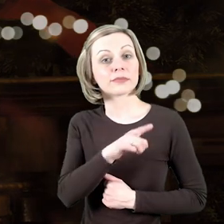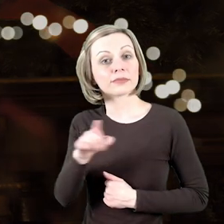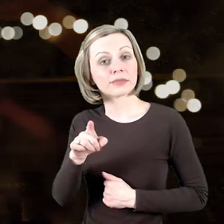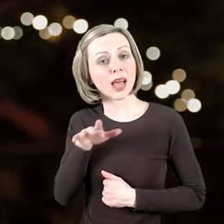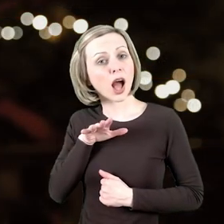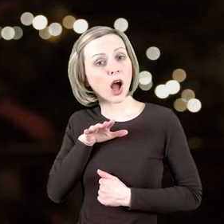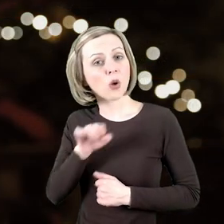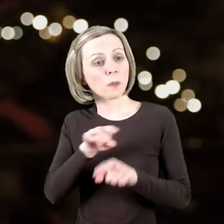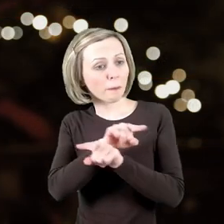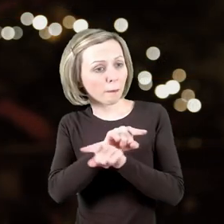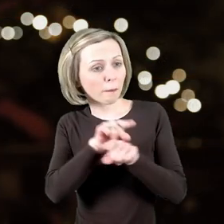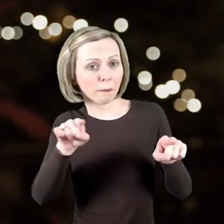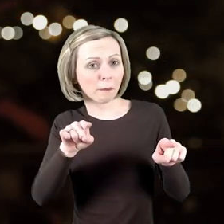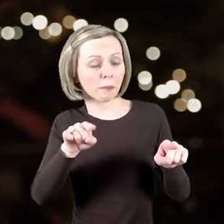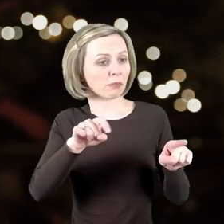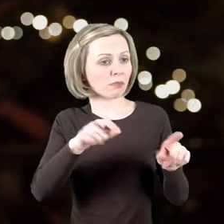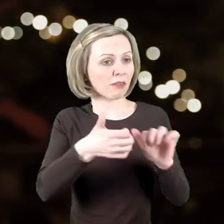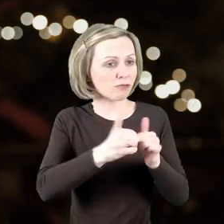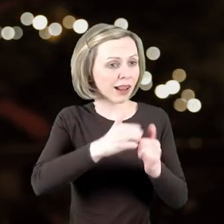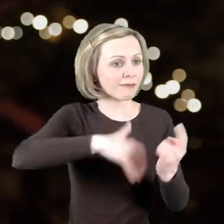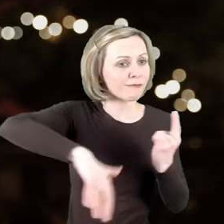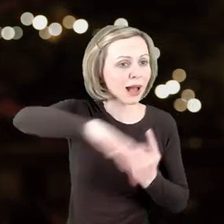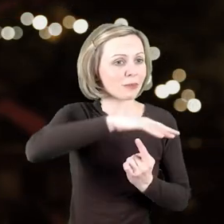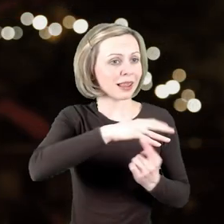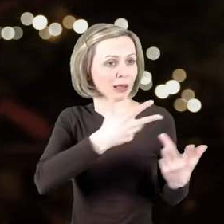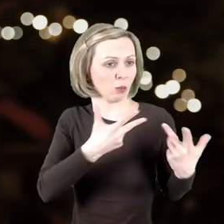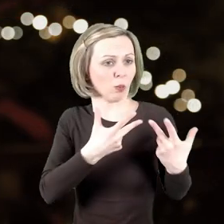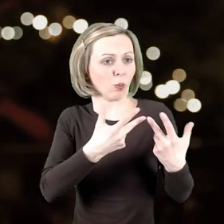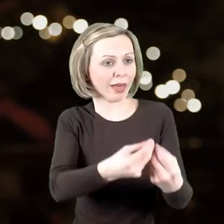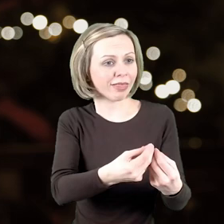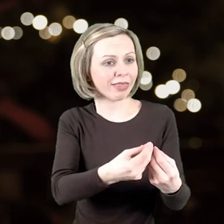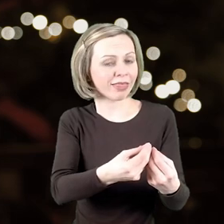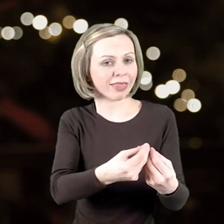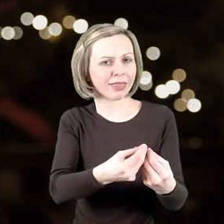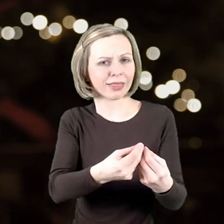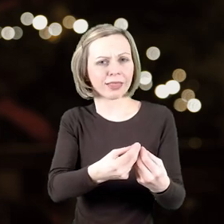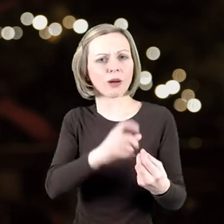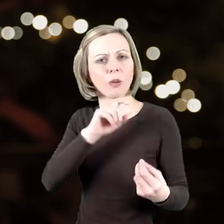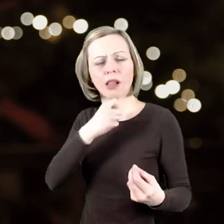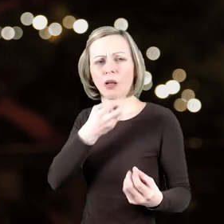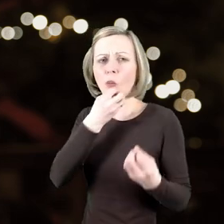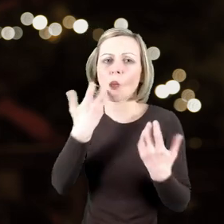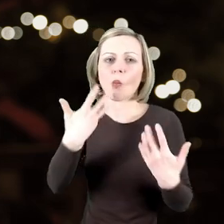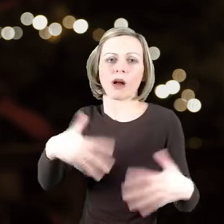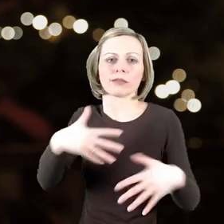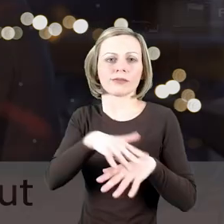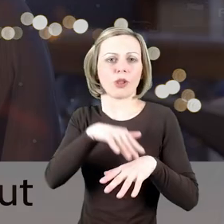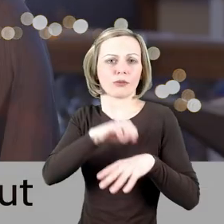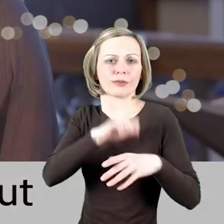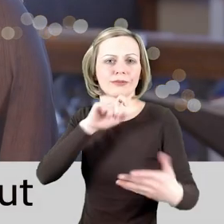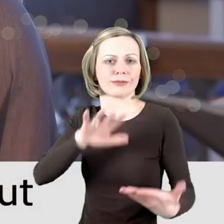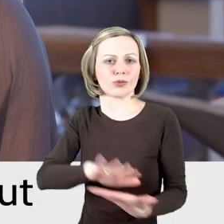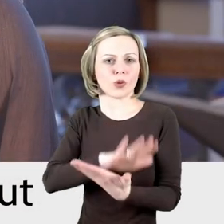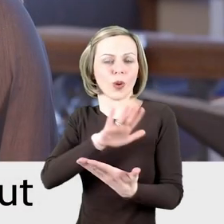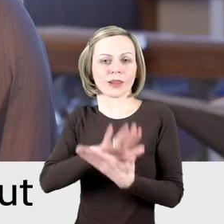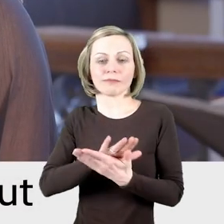I hope you and all those with you have a most wonderful Christmas of joy.